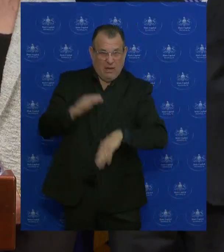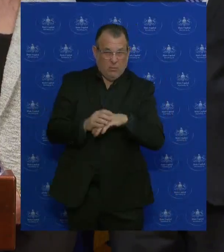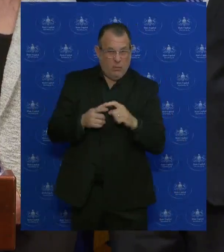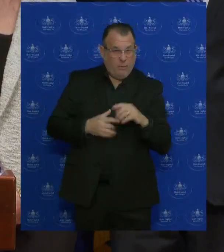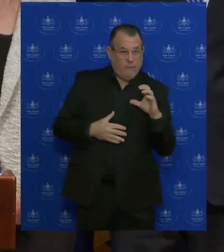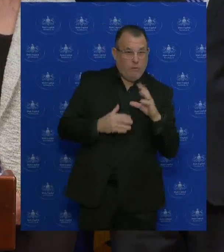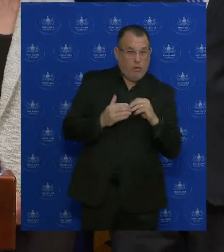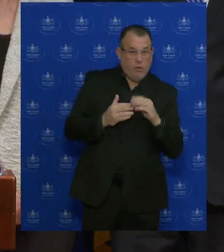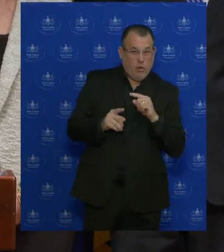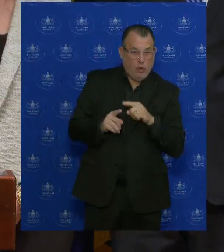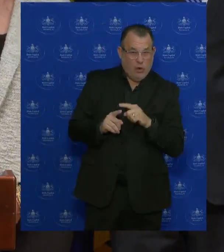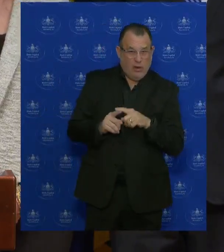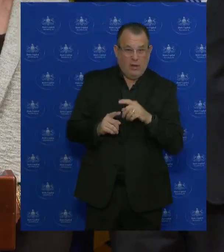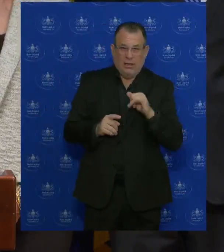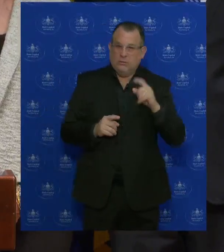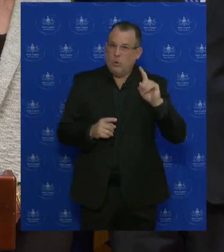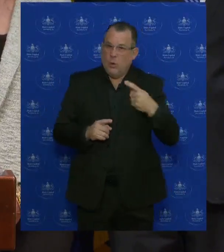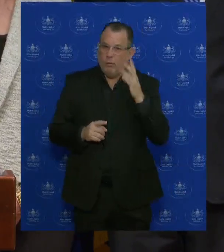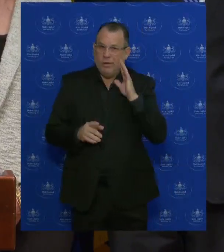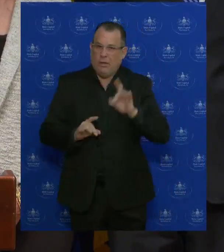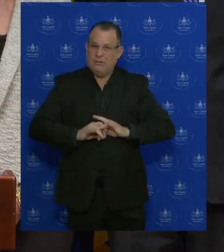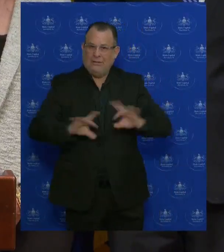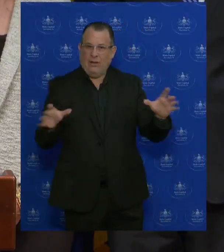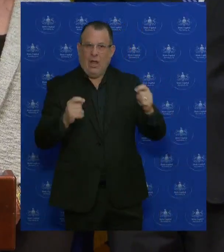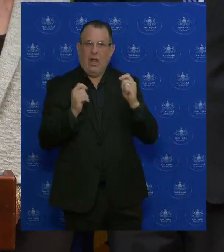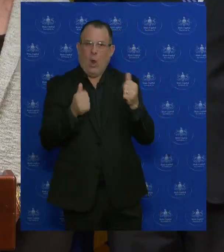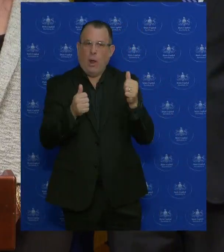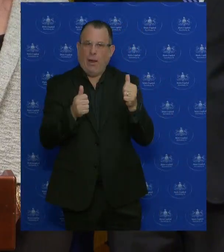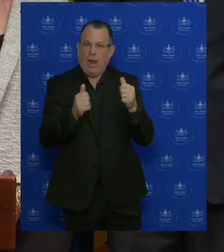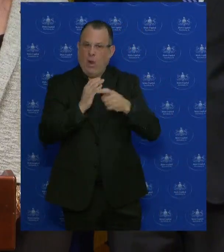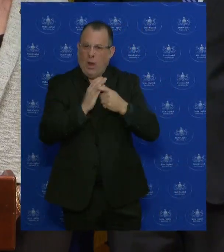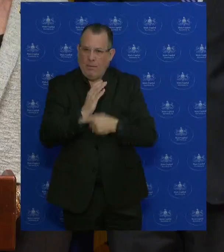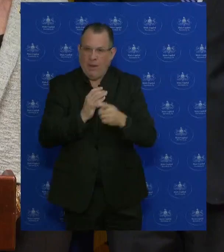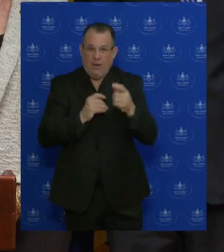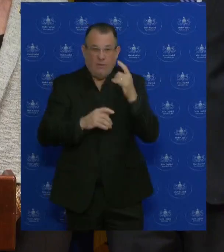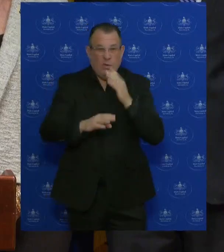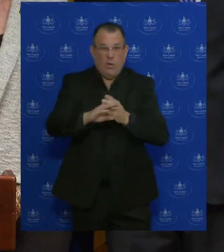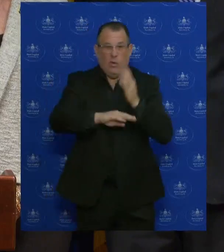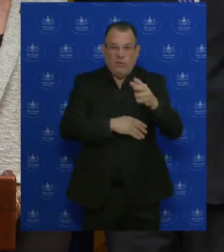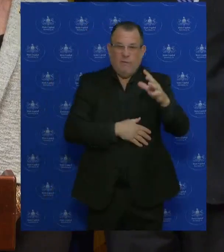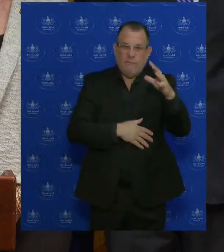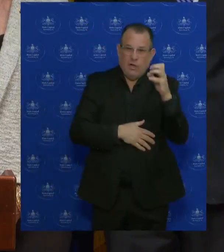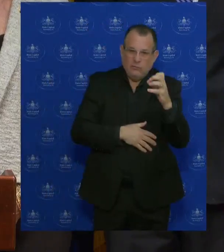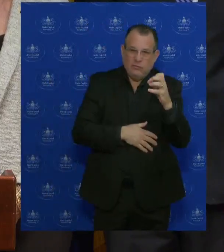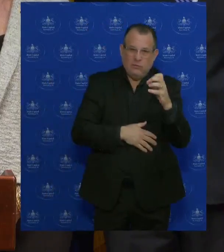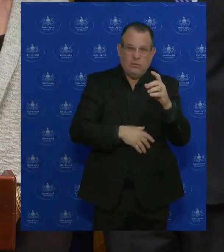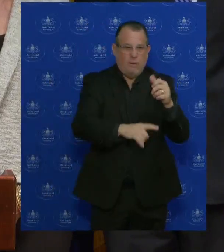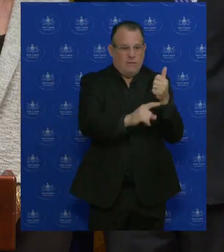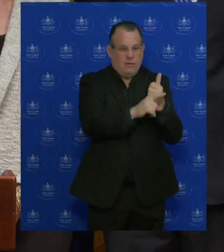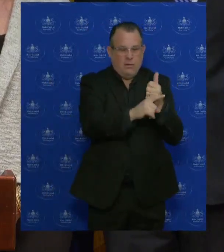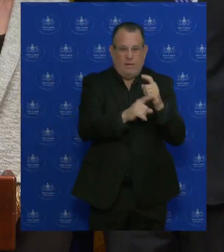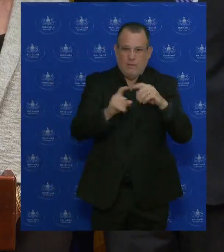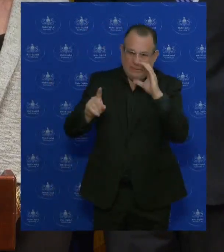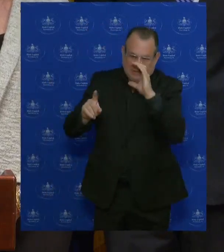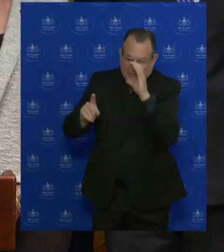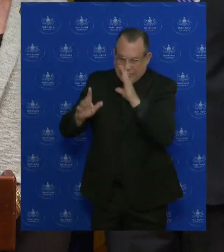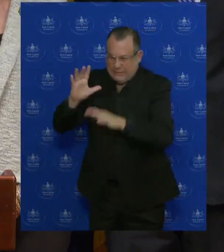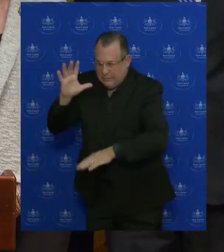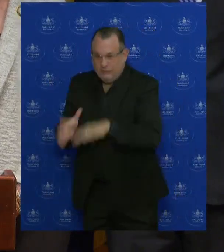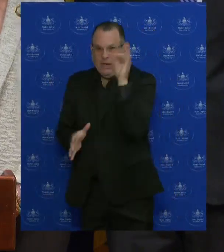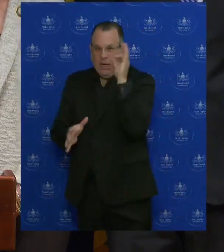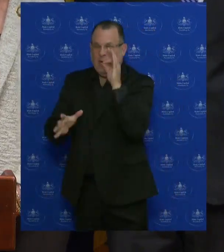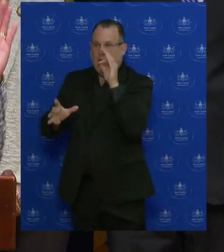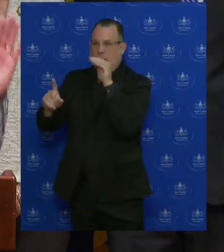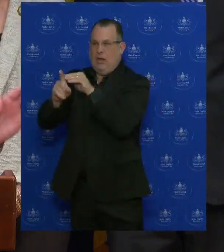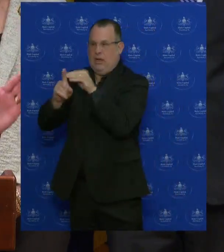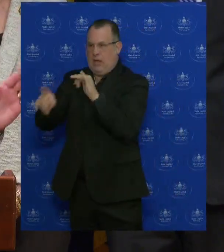Match. So just visit patreasury.gov/unclaimed property to see if money is waiting for you. So again, I want to thank the General